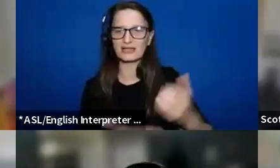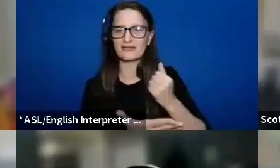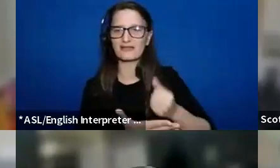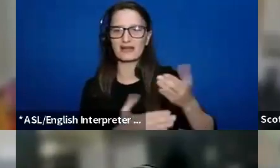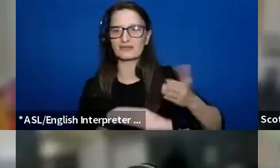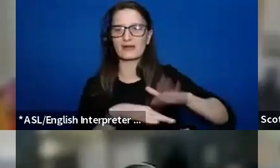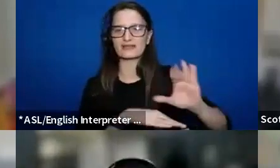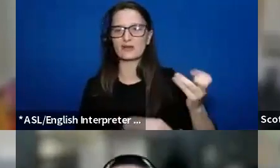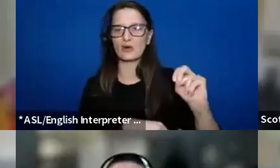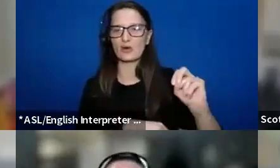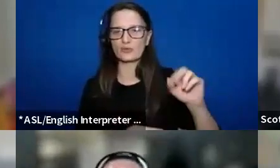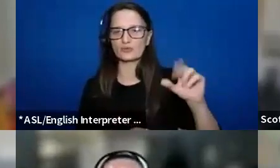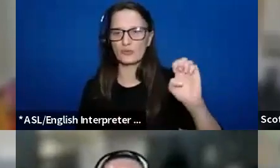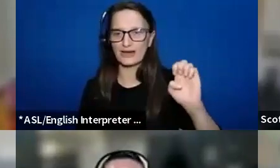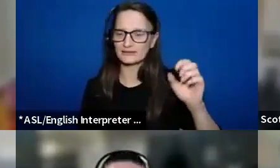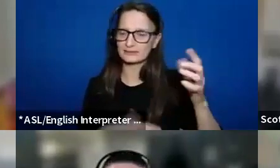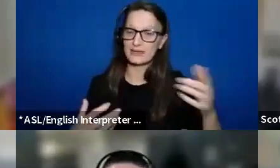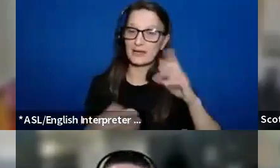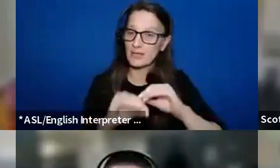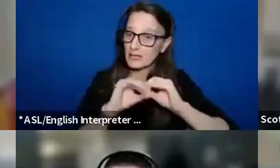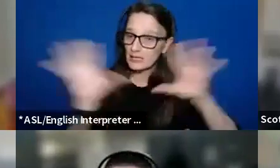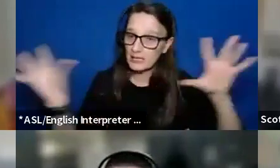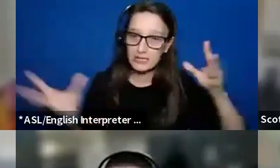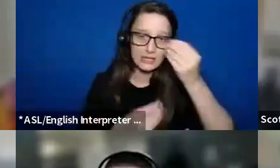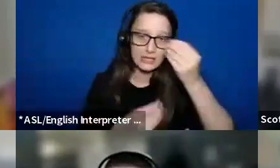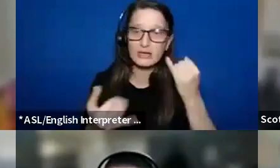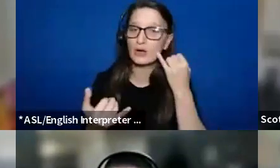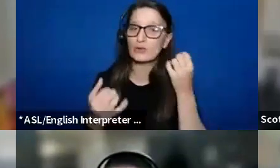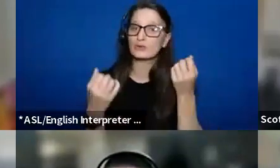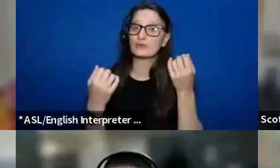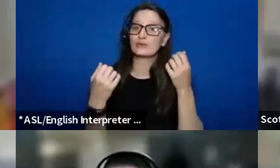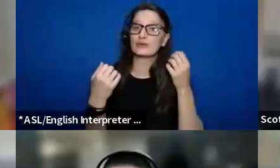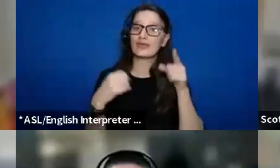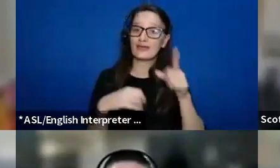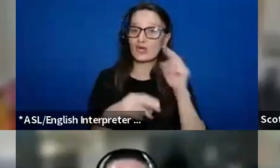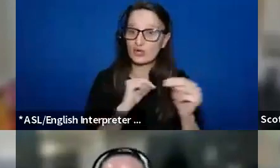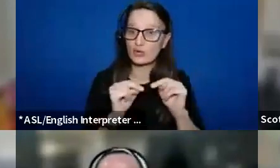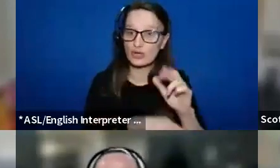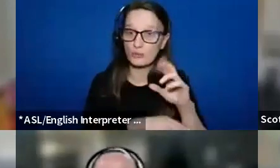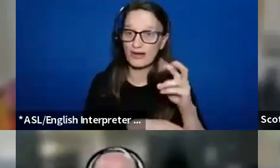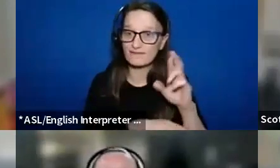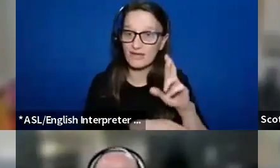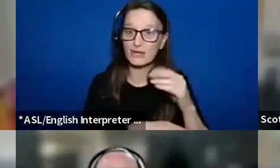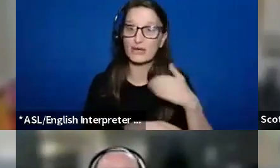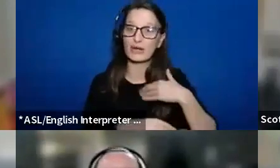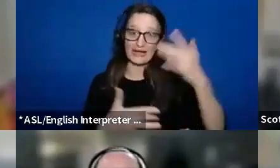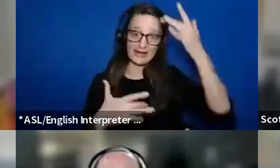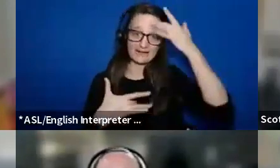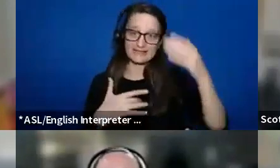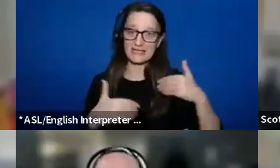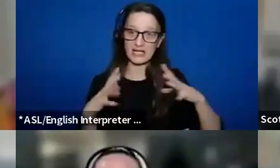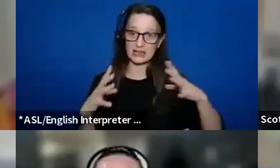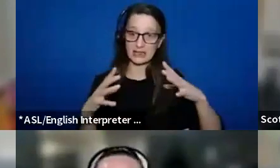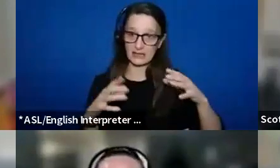we're very clear on folks that you can now, if you're a negotiated rate vendor and you've got those sick leave concerns, you can go and submit